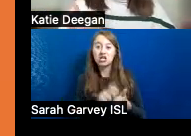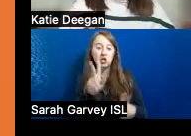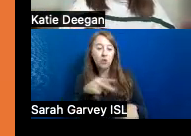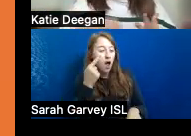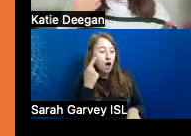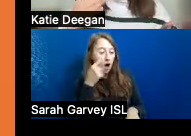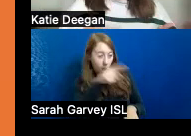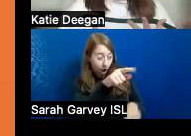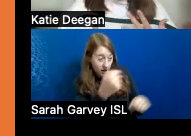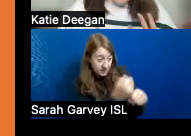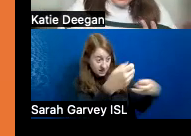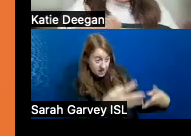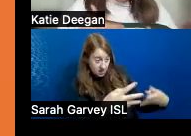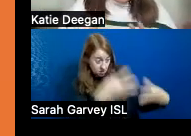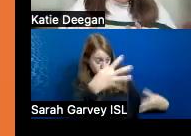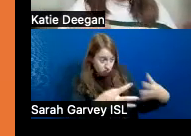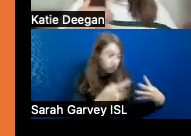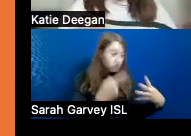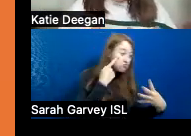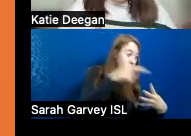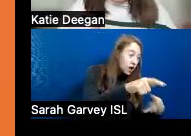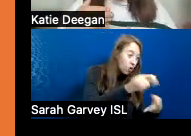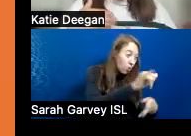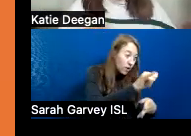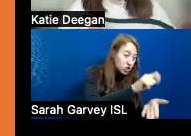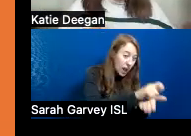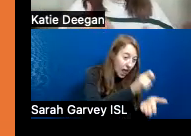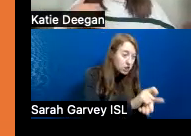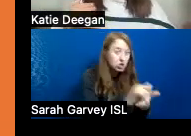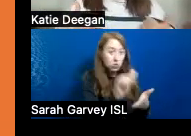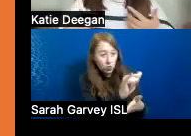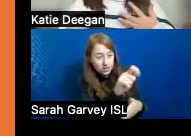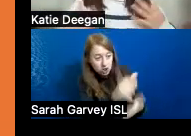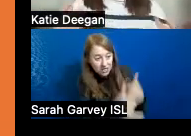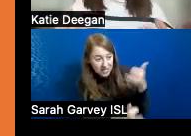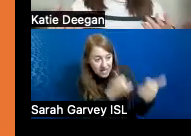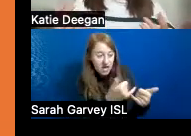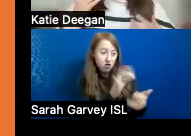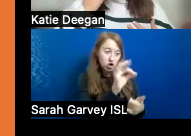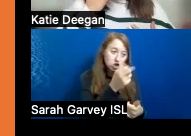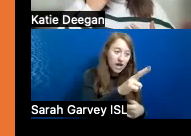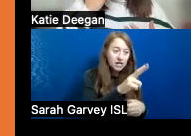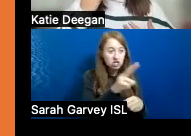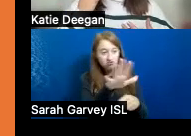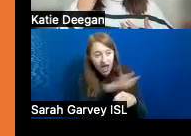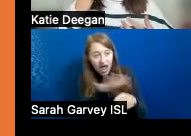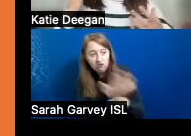can filter by election, by year, by gender, by constituency, and it gives really